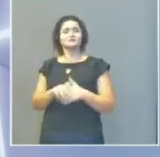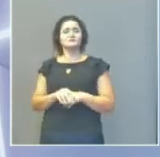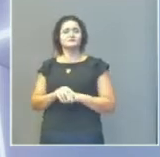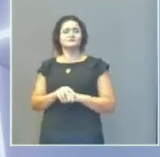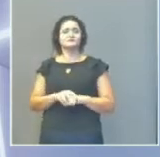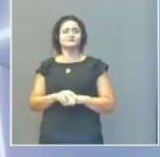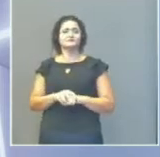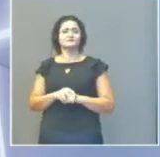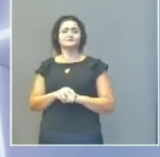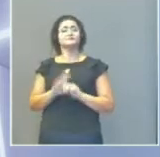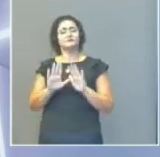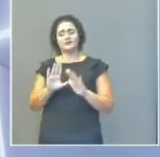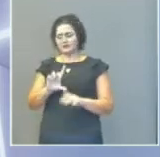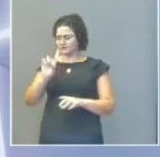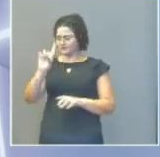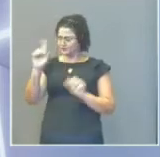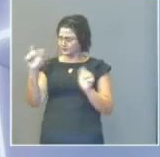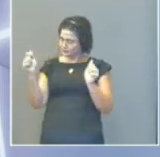but God was on my side.